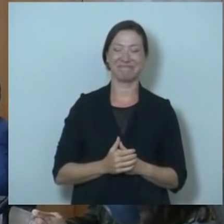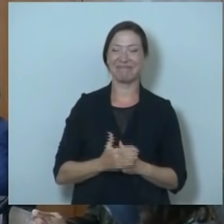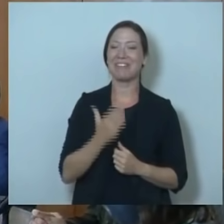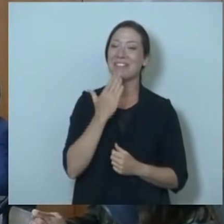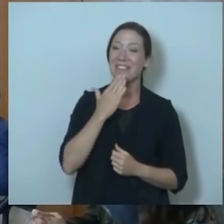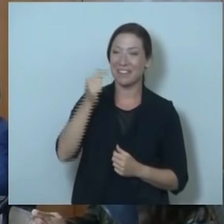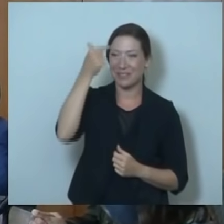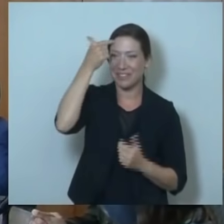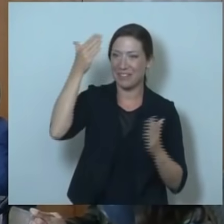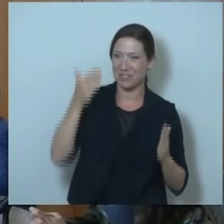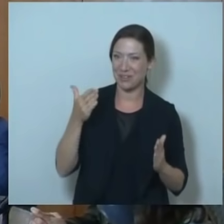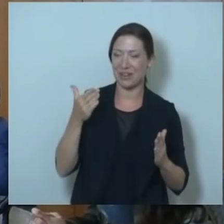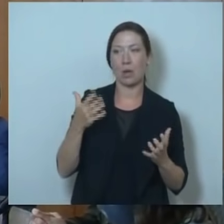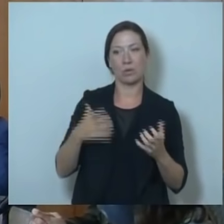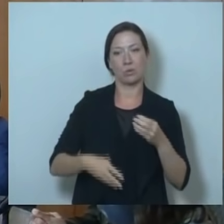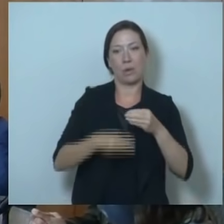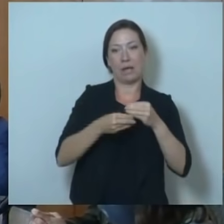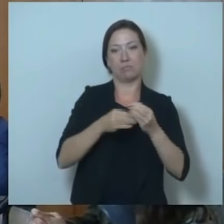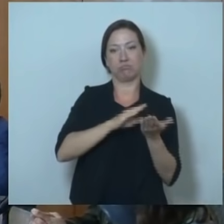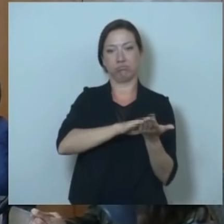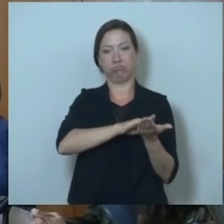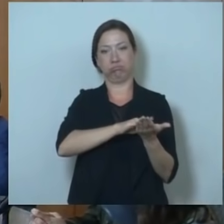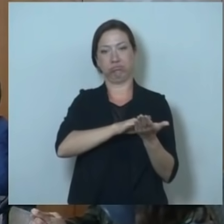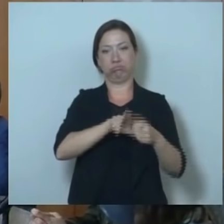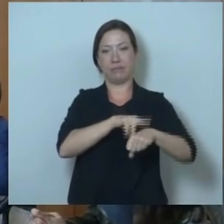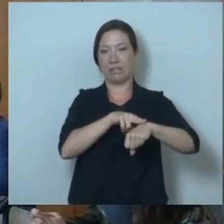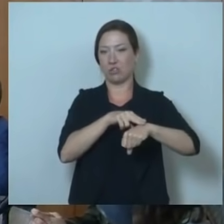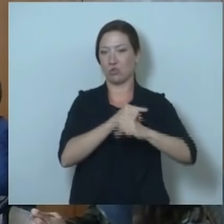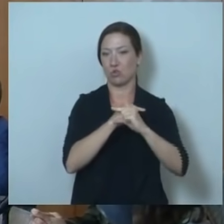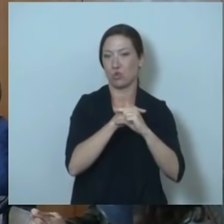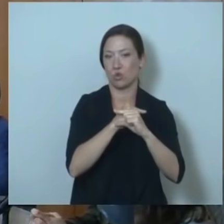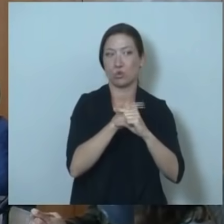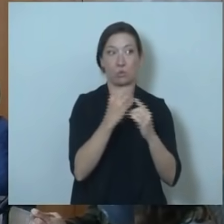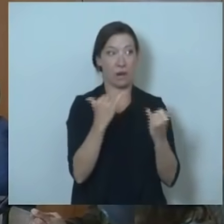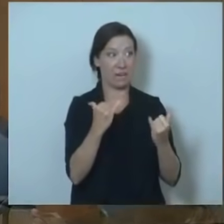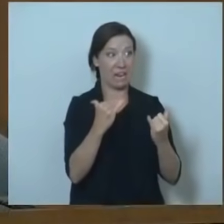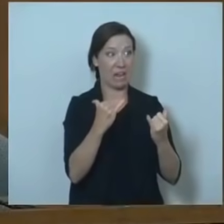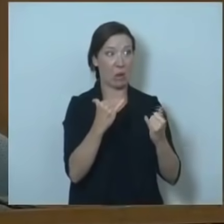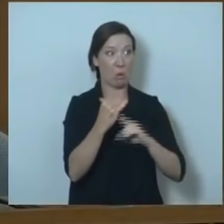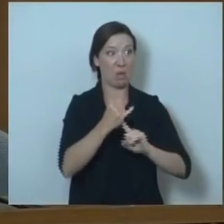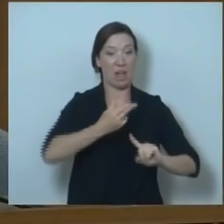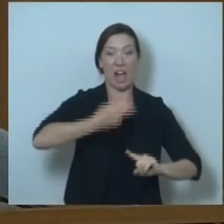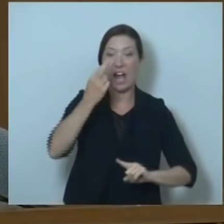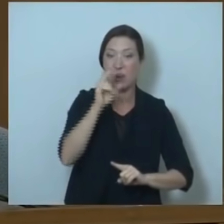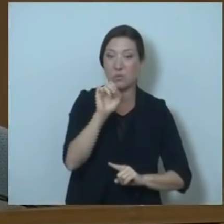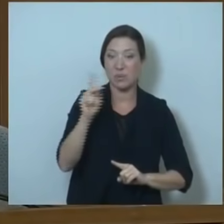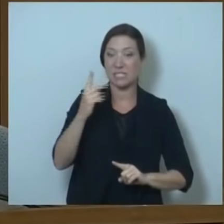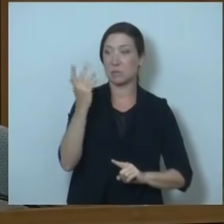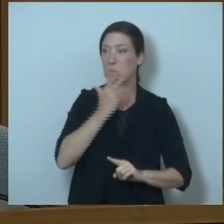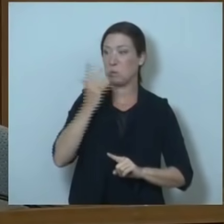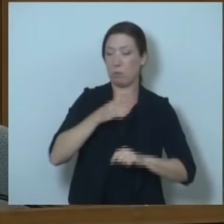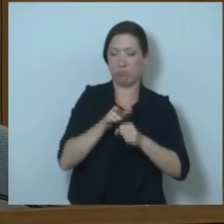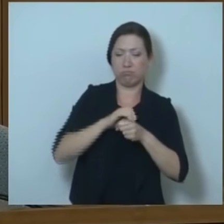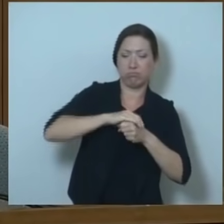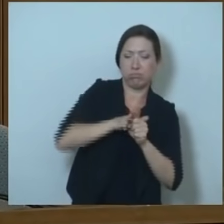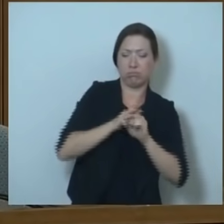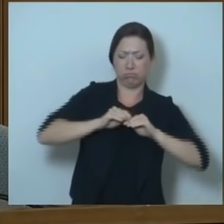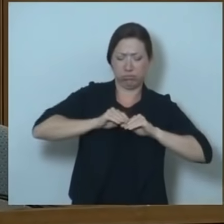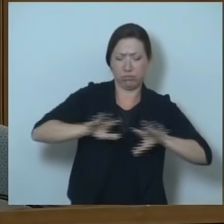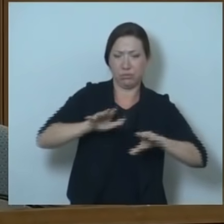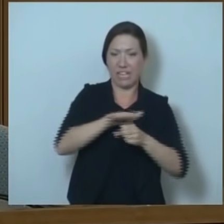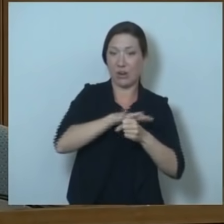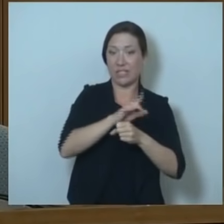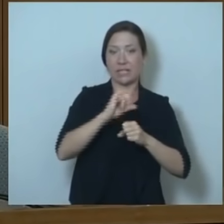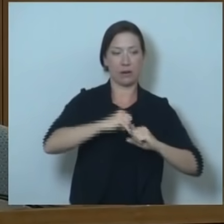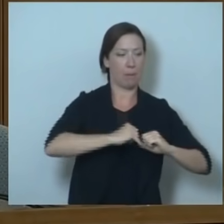that about the National Guard. They are standing up test sites for us in high-risk areas. I'm deeply appreciative of that, of the many, many things they did. And there's